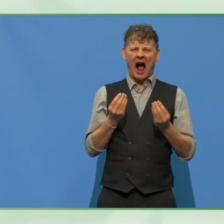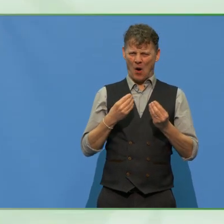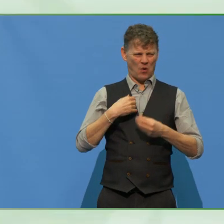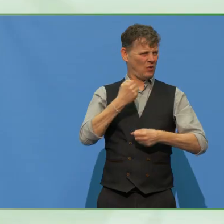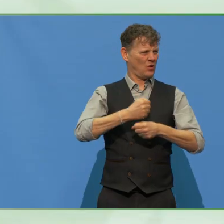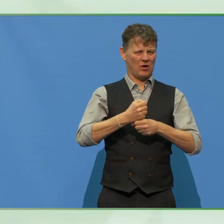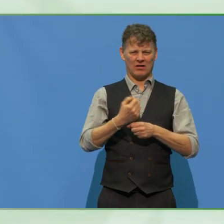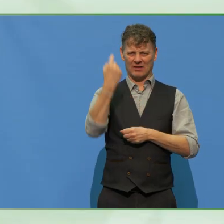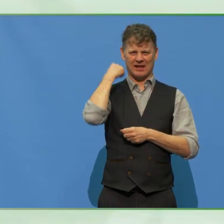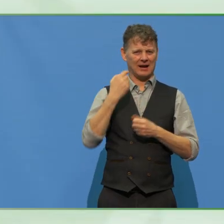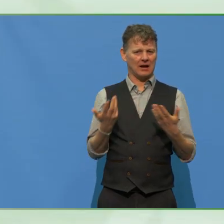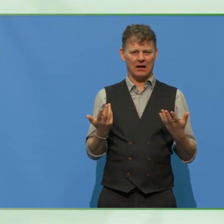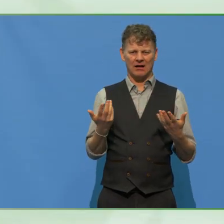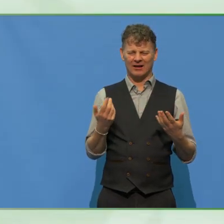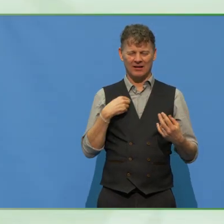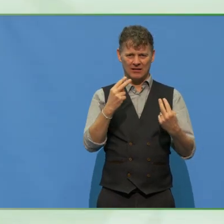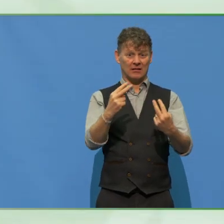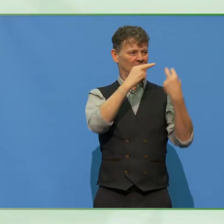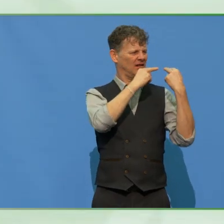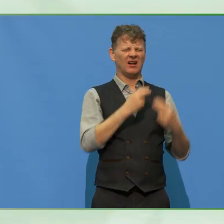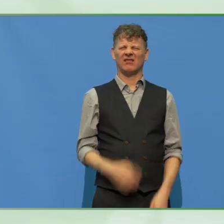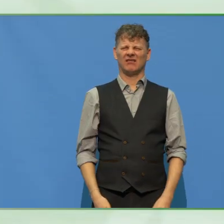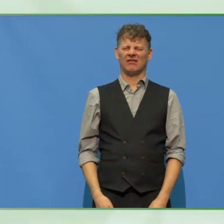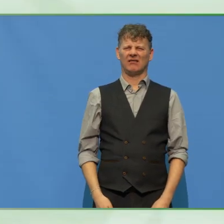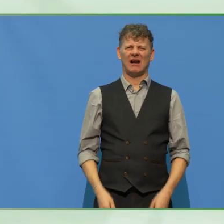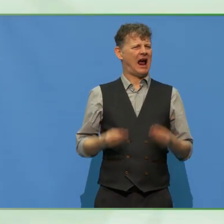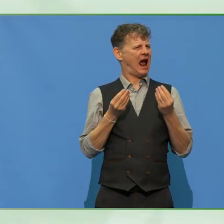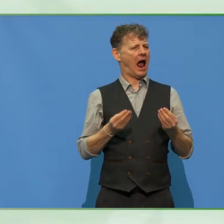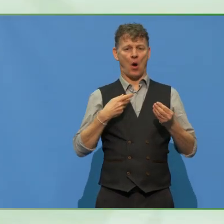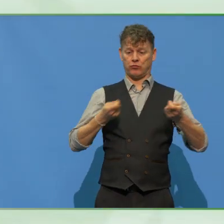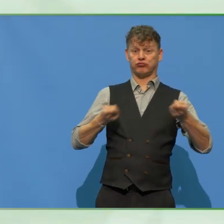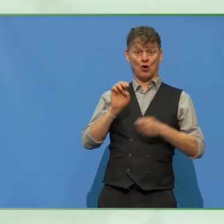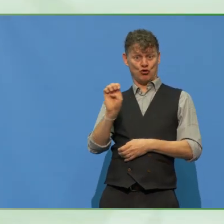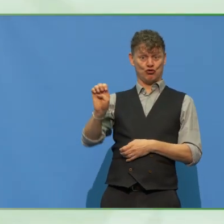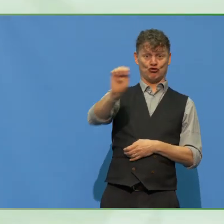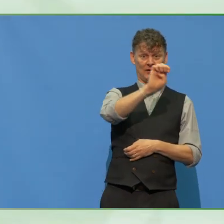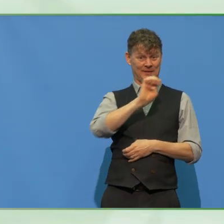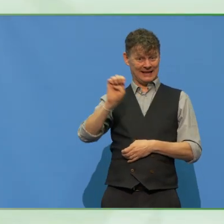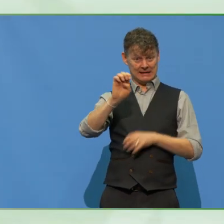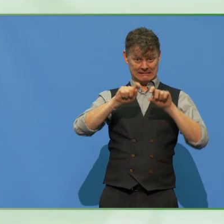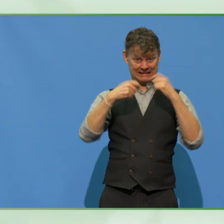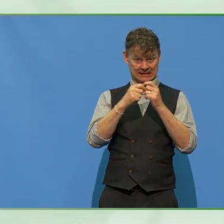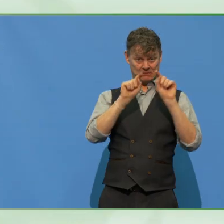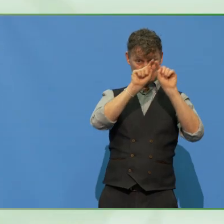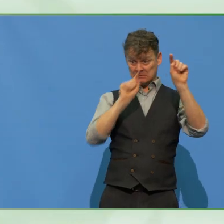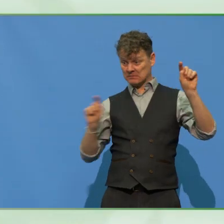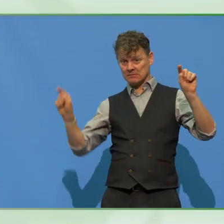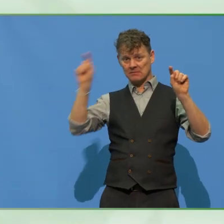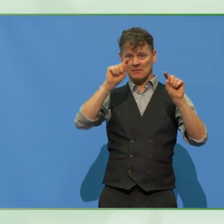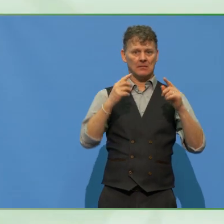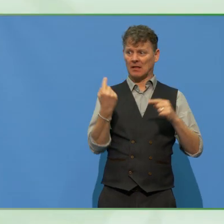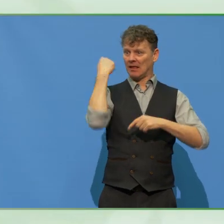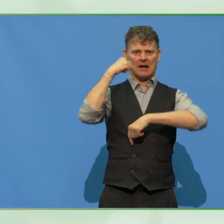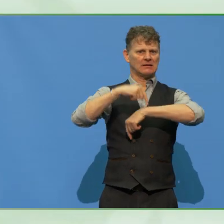it. How on earth did I manage a European team at the time when I didn't have